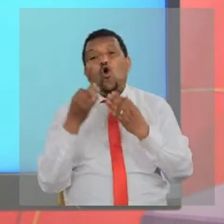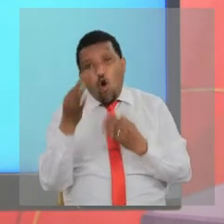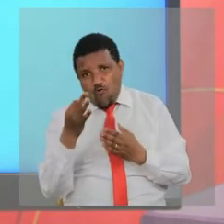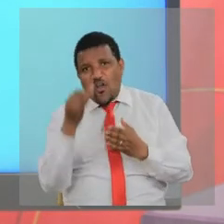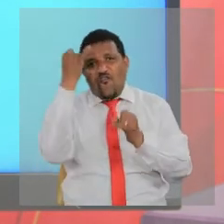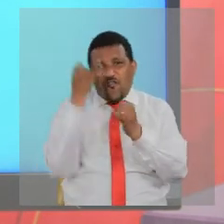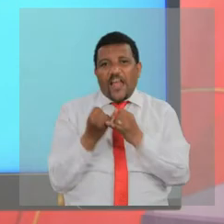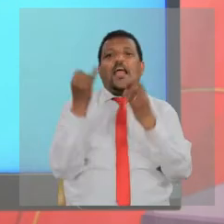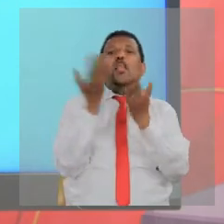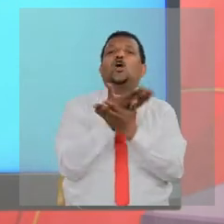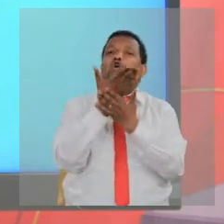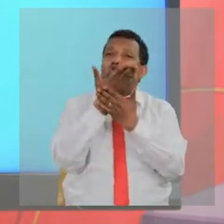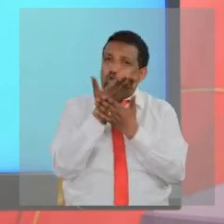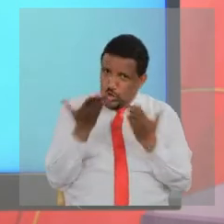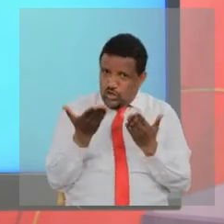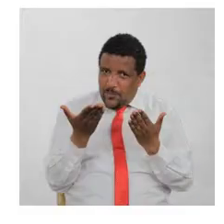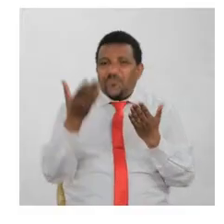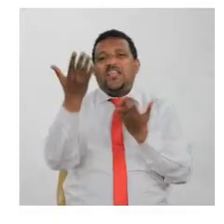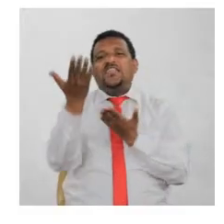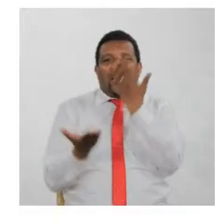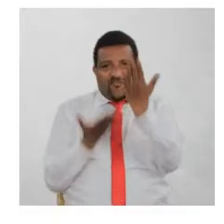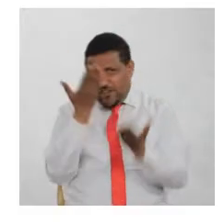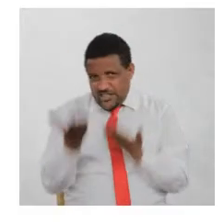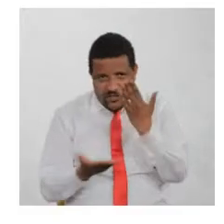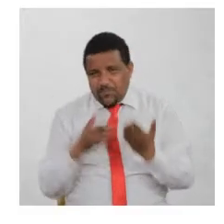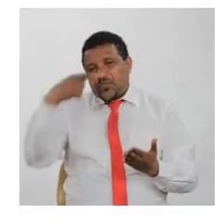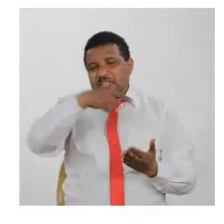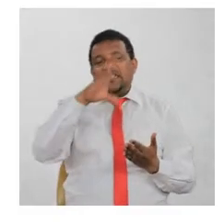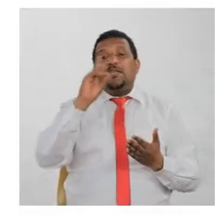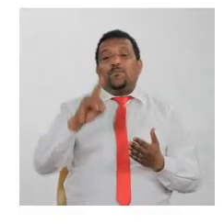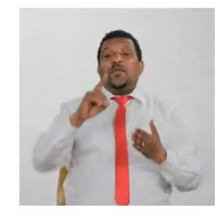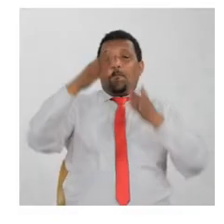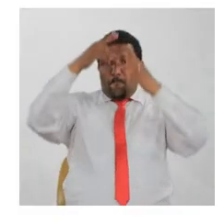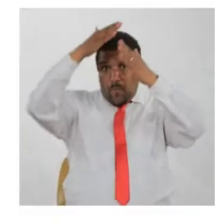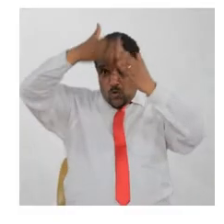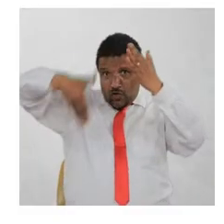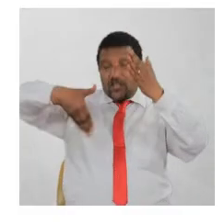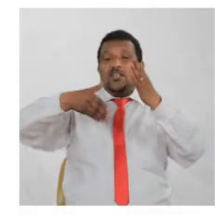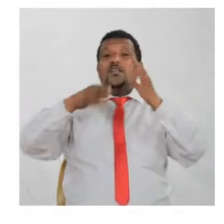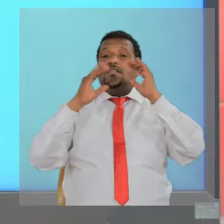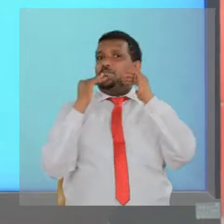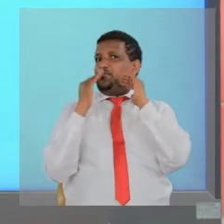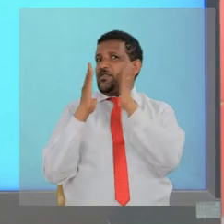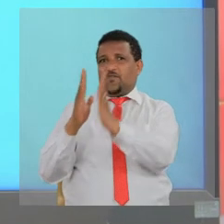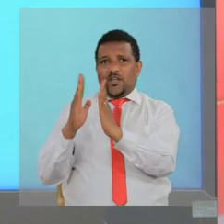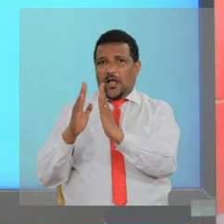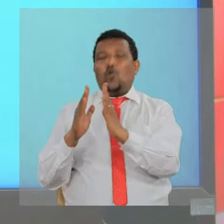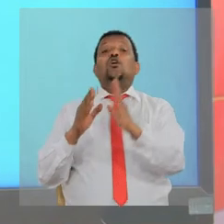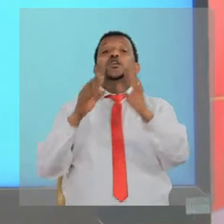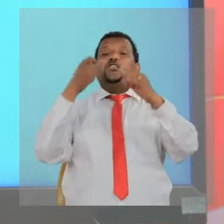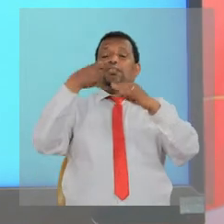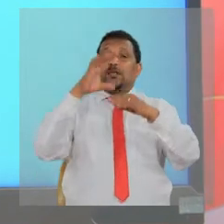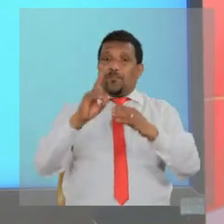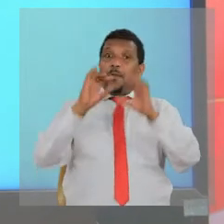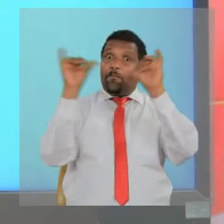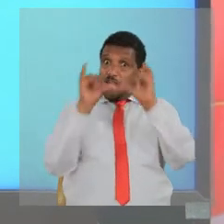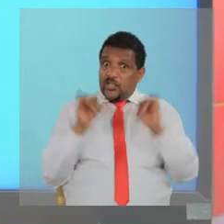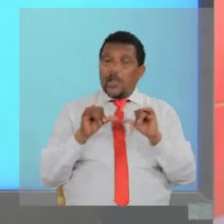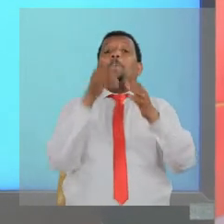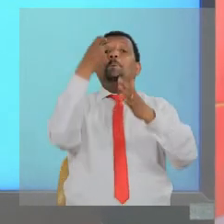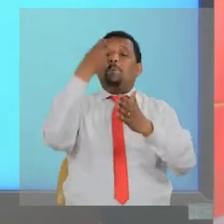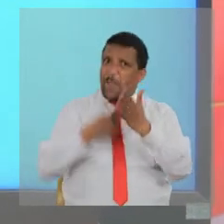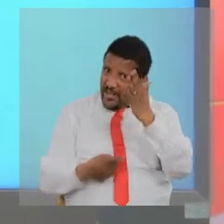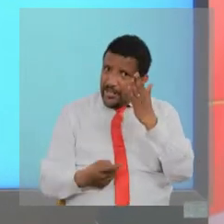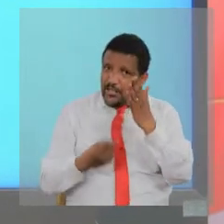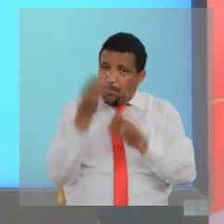the final goods and services. GDP is boundary specific. That means GDP measures the market value of all currently produced